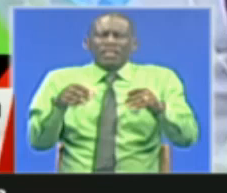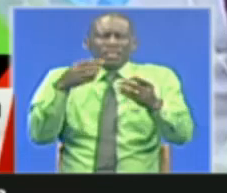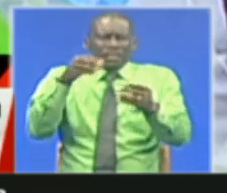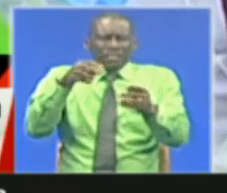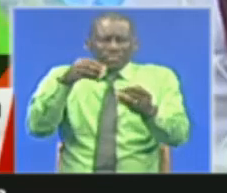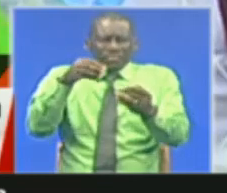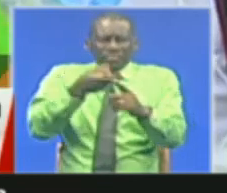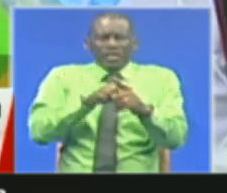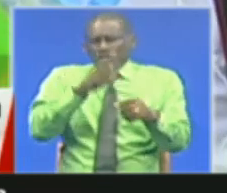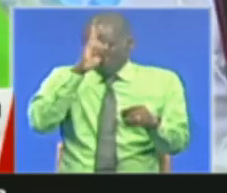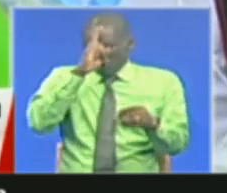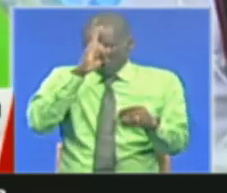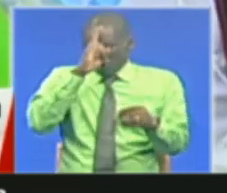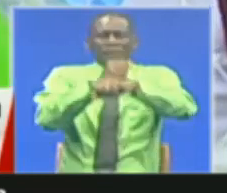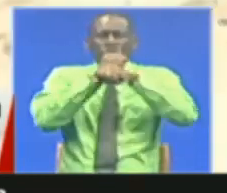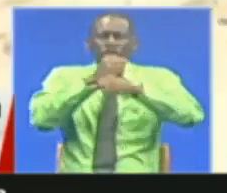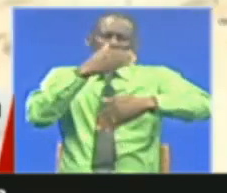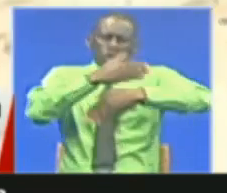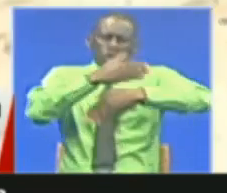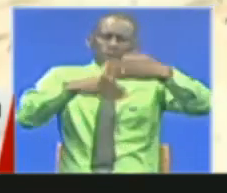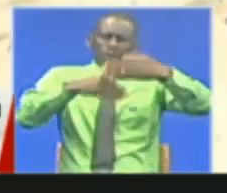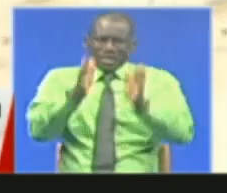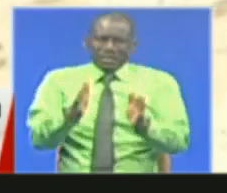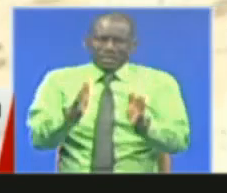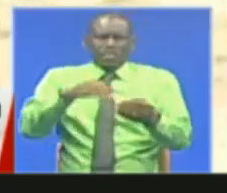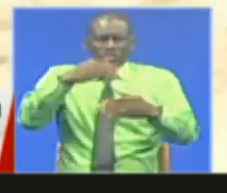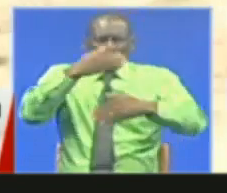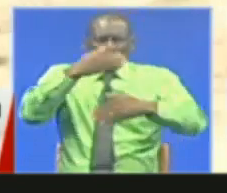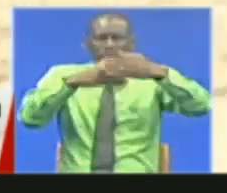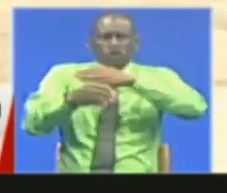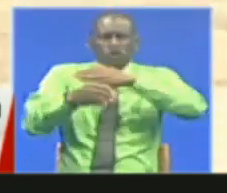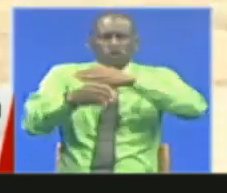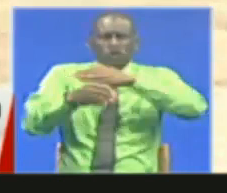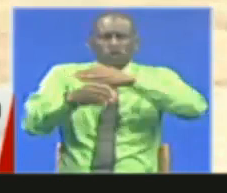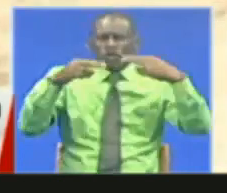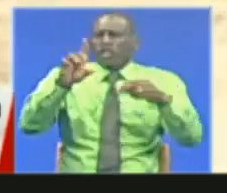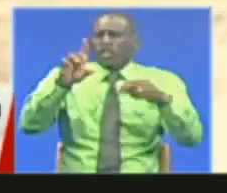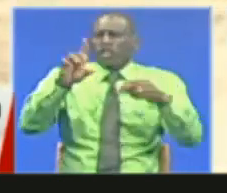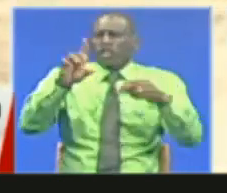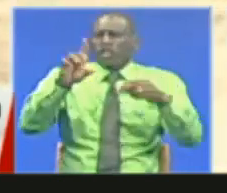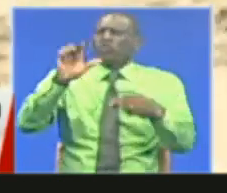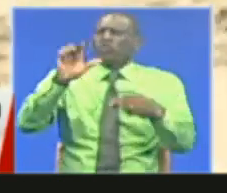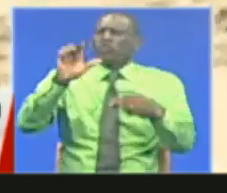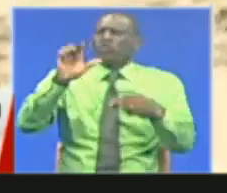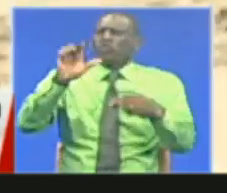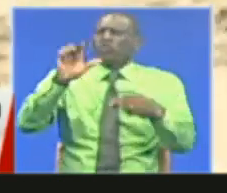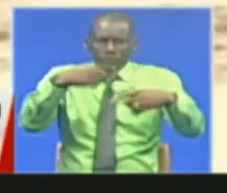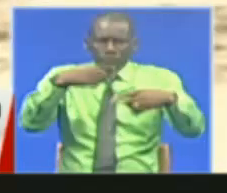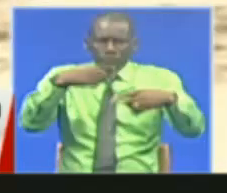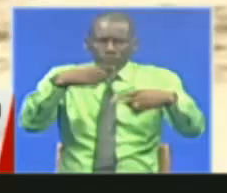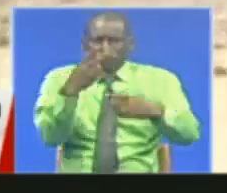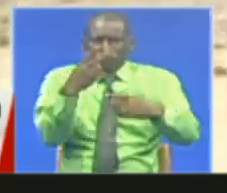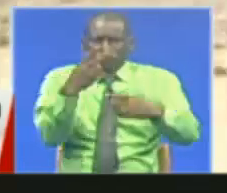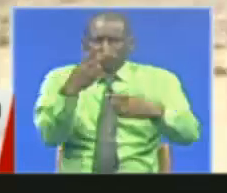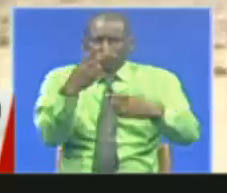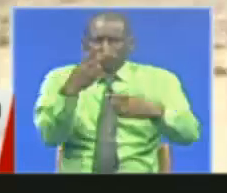men guarding construction work. The construction of the former Dolphin Hotel has been going on for the last 2 years, with reclamation